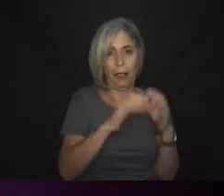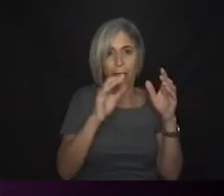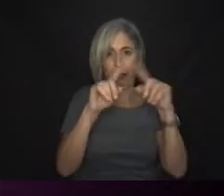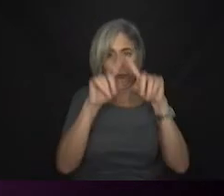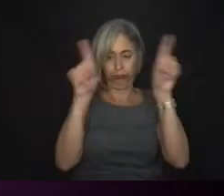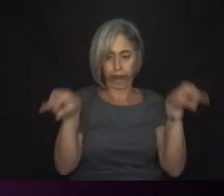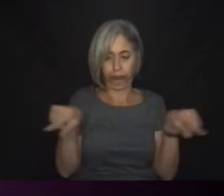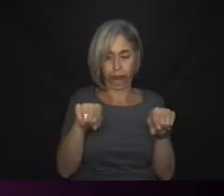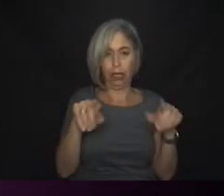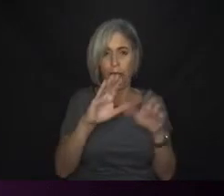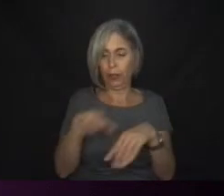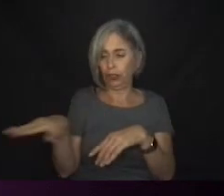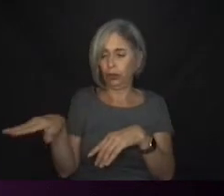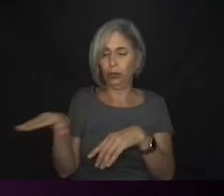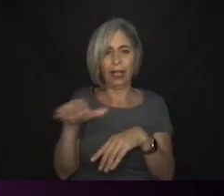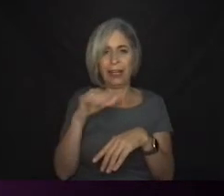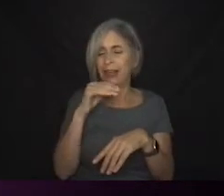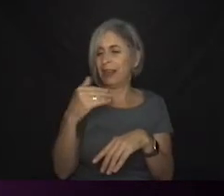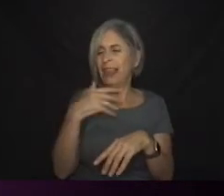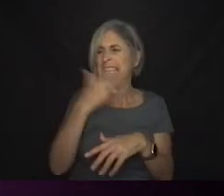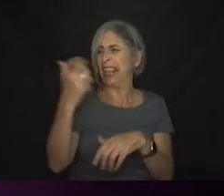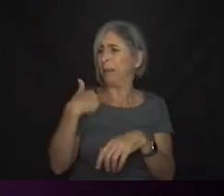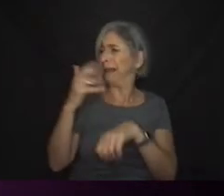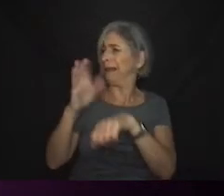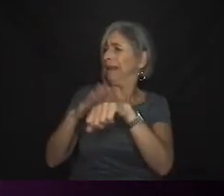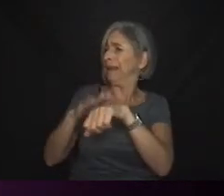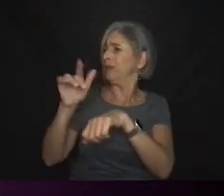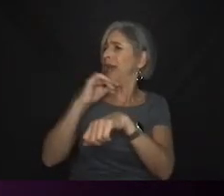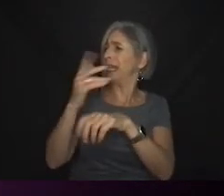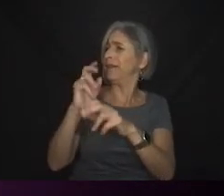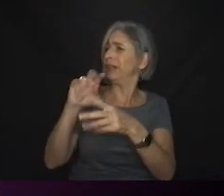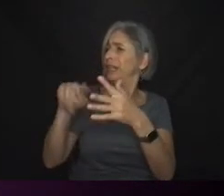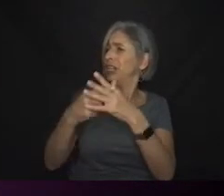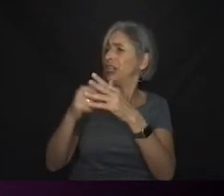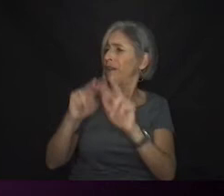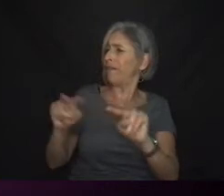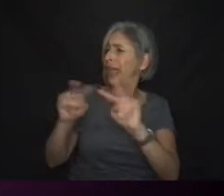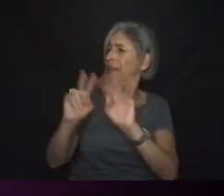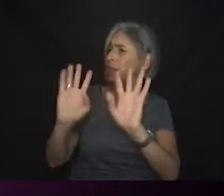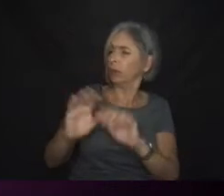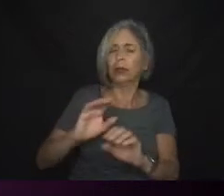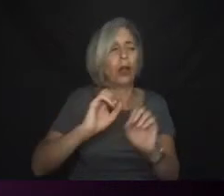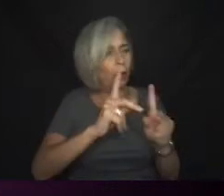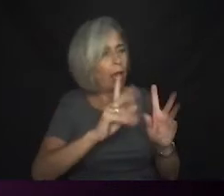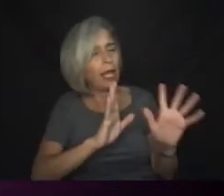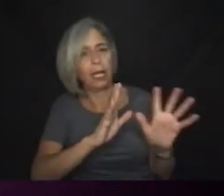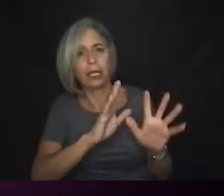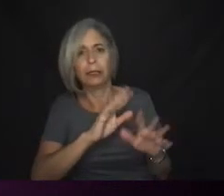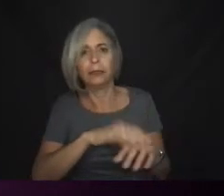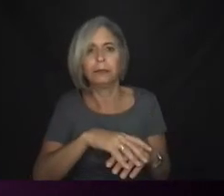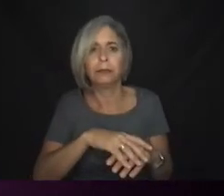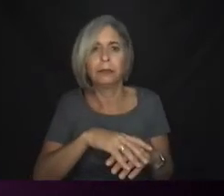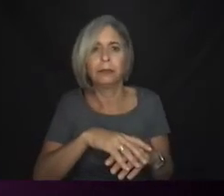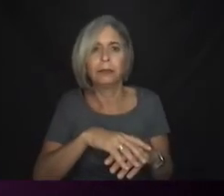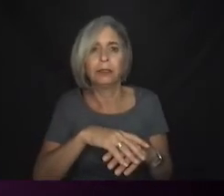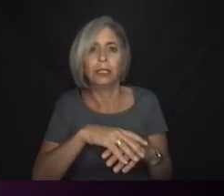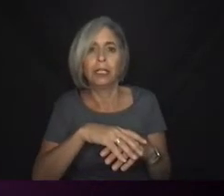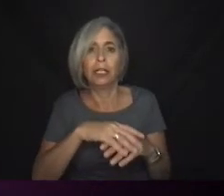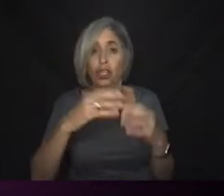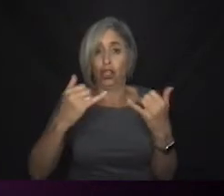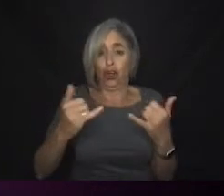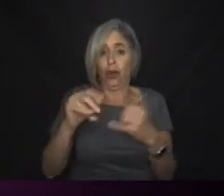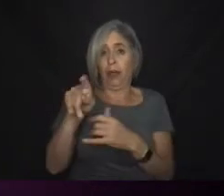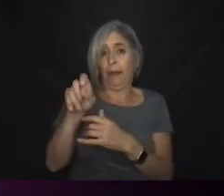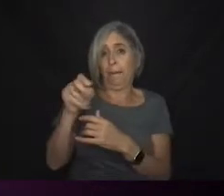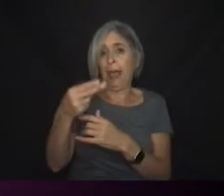because I didn't give it an initial value. So I'll say value is current path. Now, where does current path come from? We'll hold that in